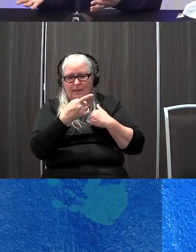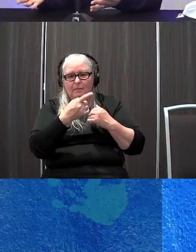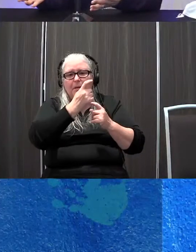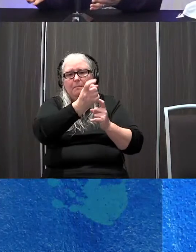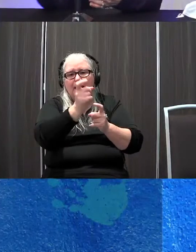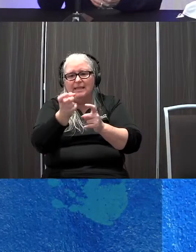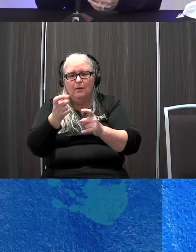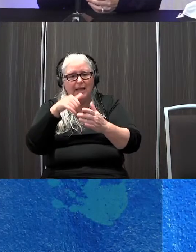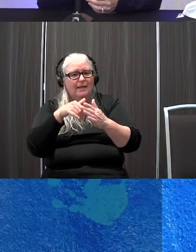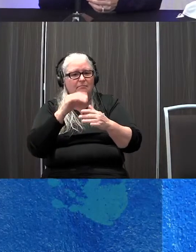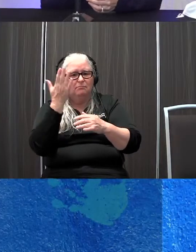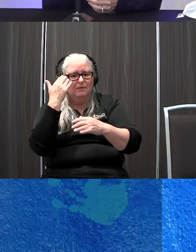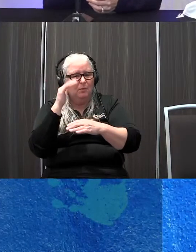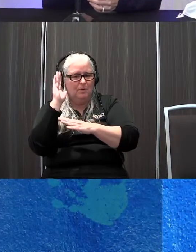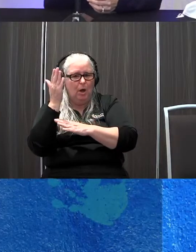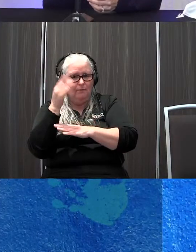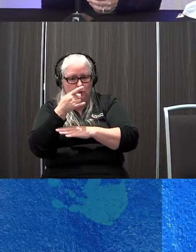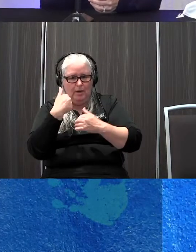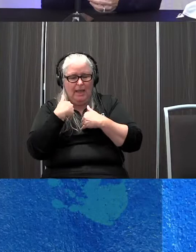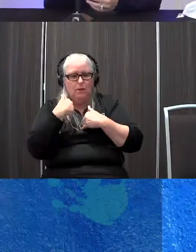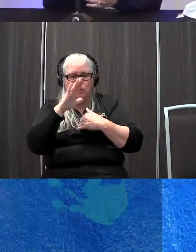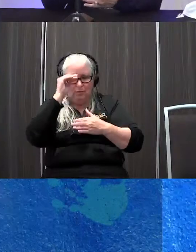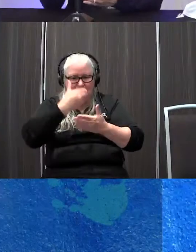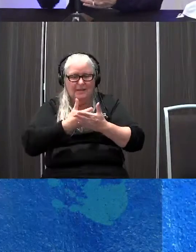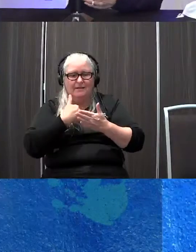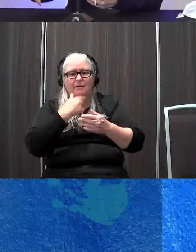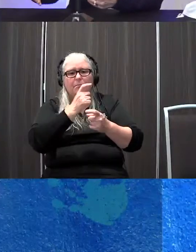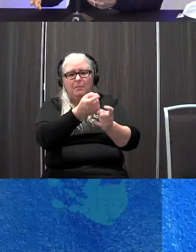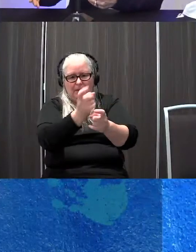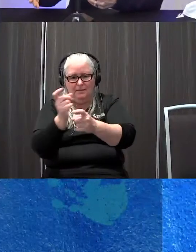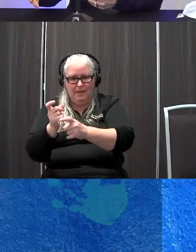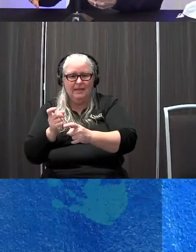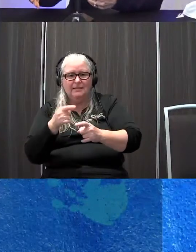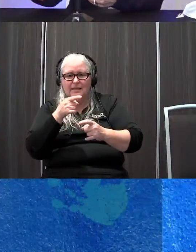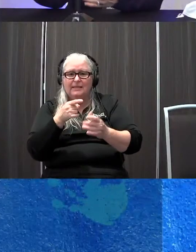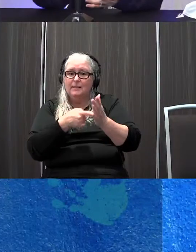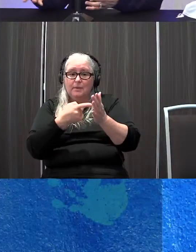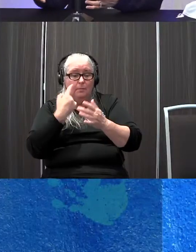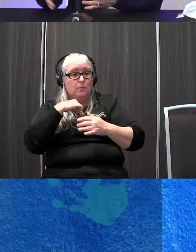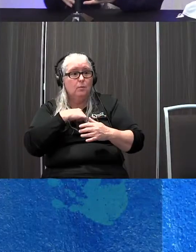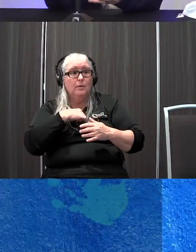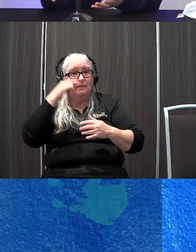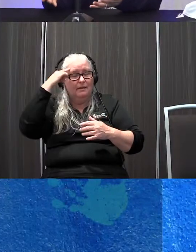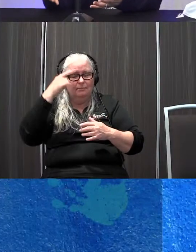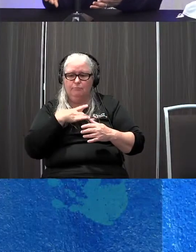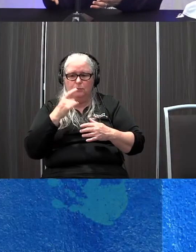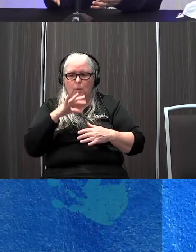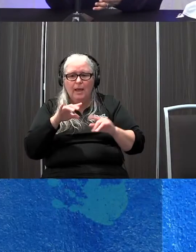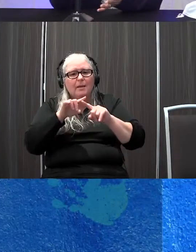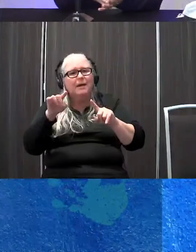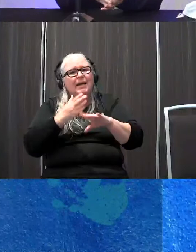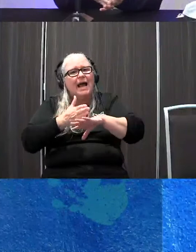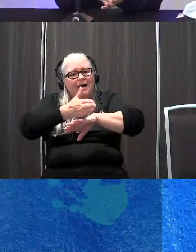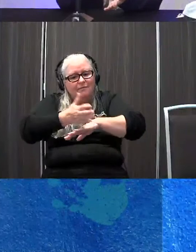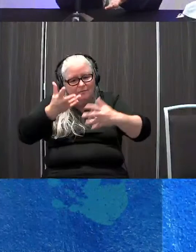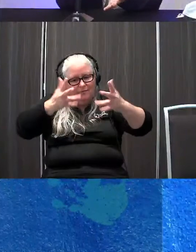conference, right? There are lots of things in life that we don't like, but we find out after we do that thing that it was good and it was a learning experience